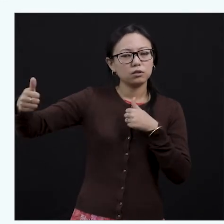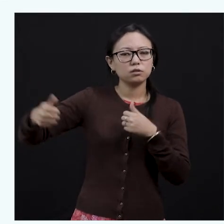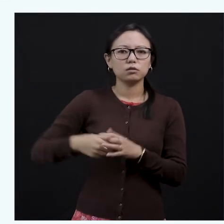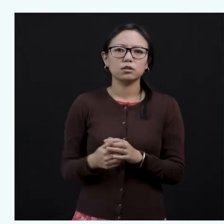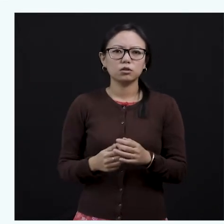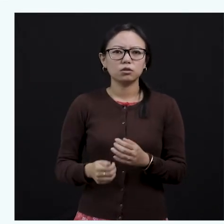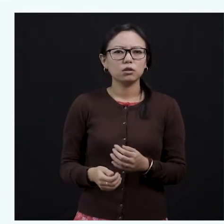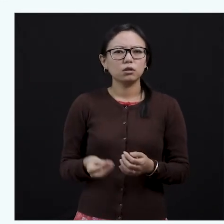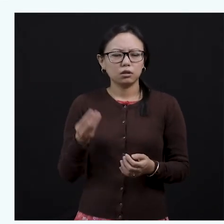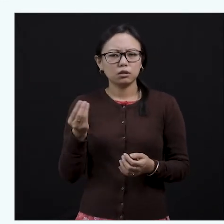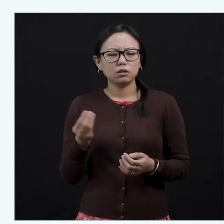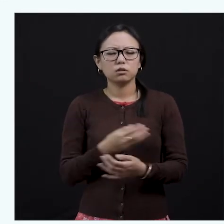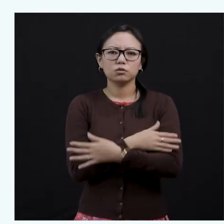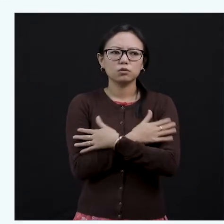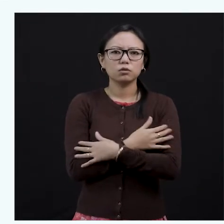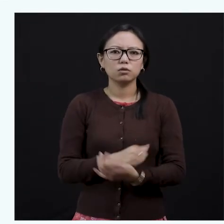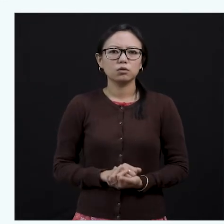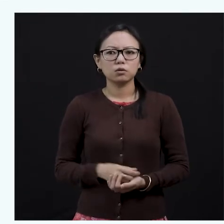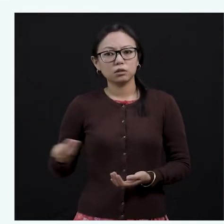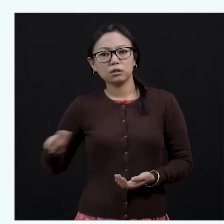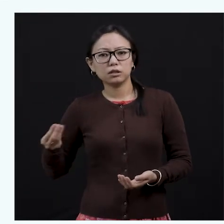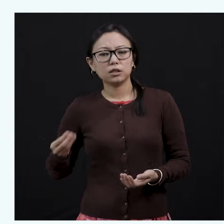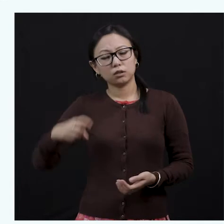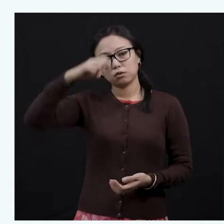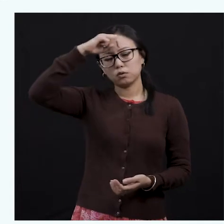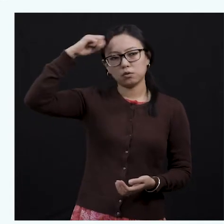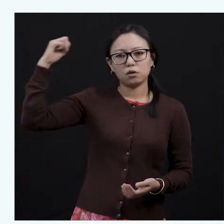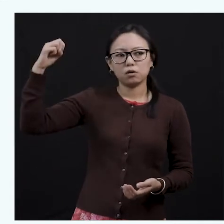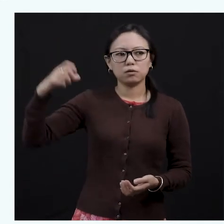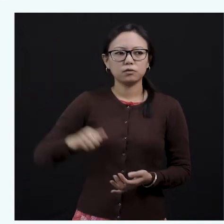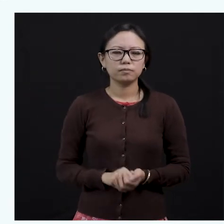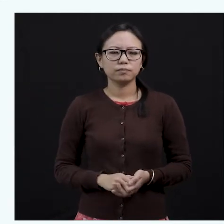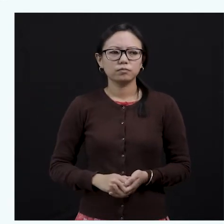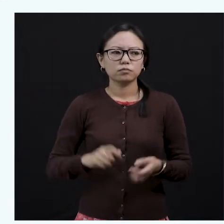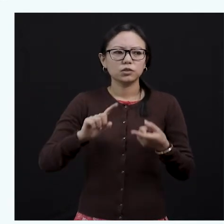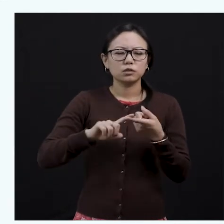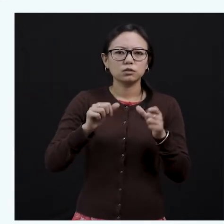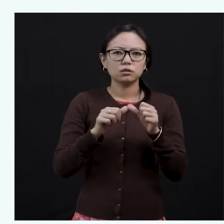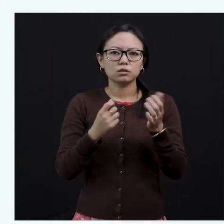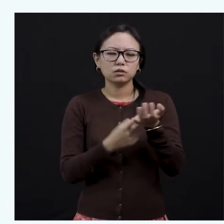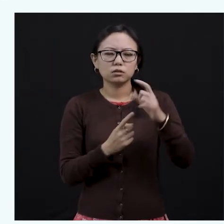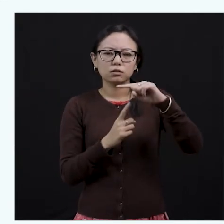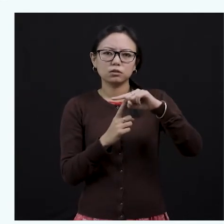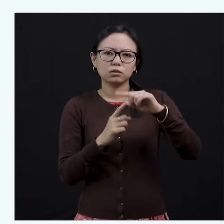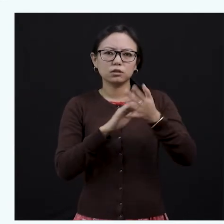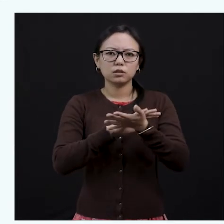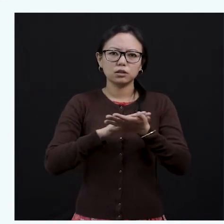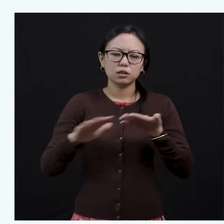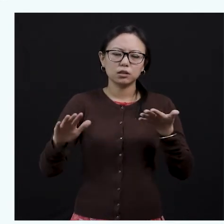trees, animals and birds. All the things that the human beings need are there in Earth, which I will tell you in the